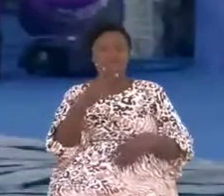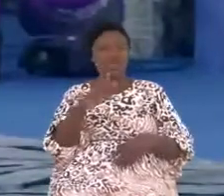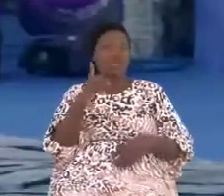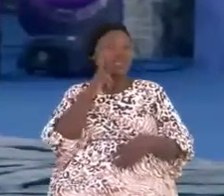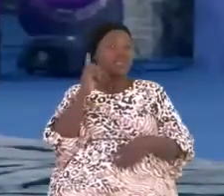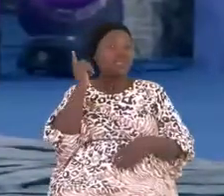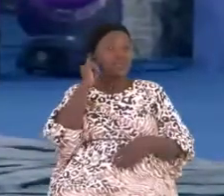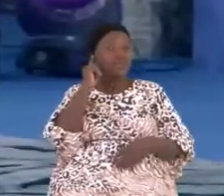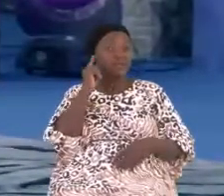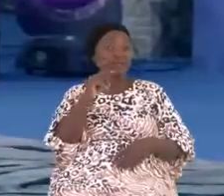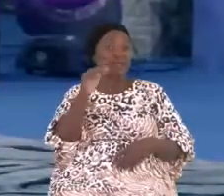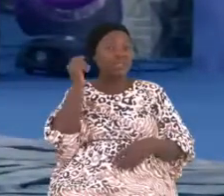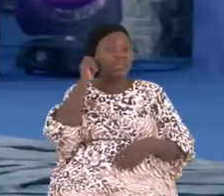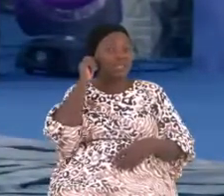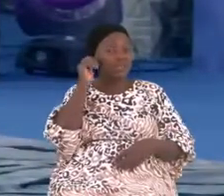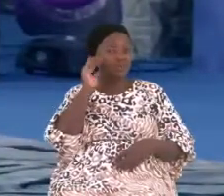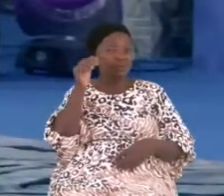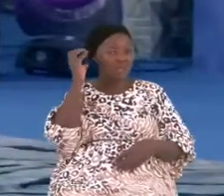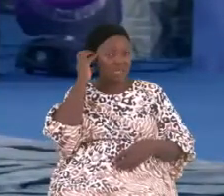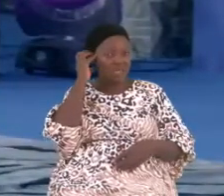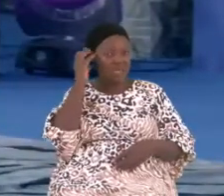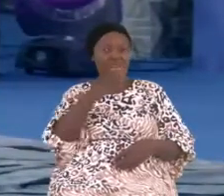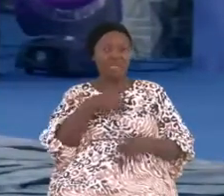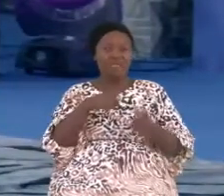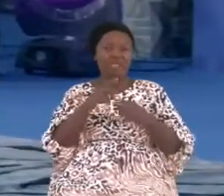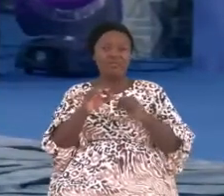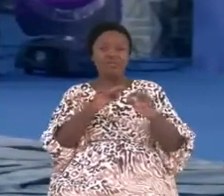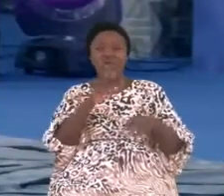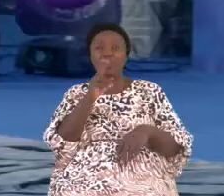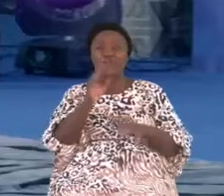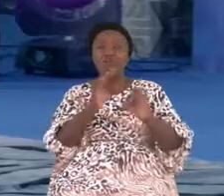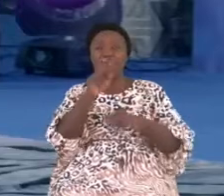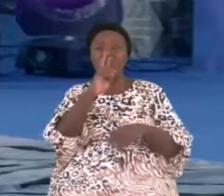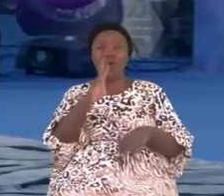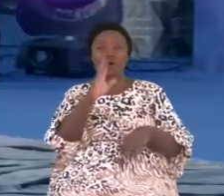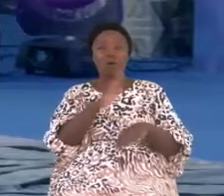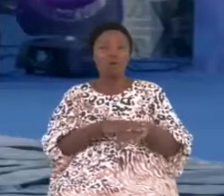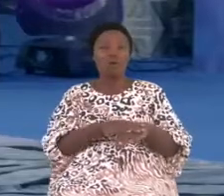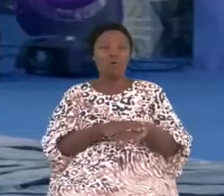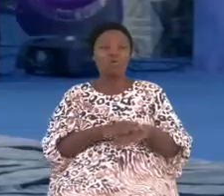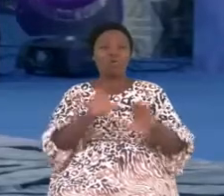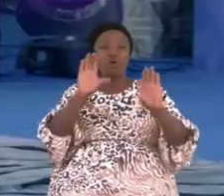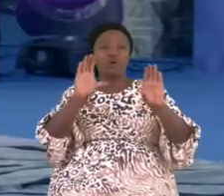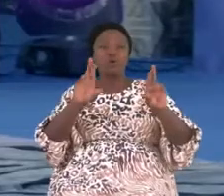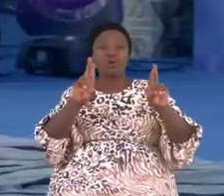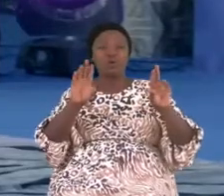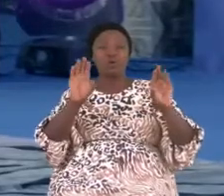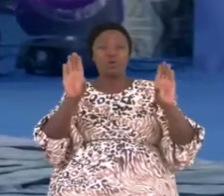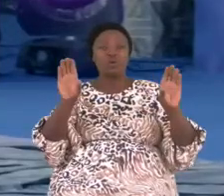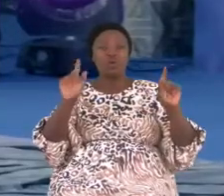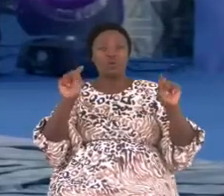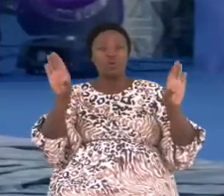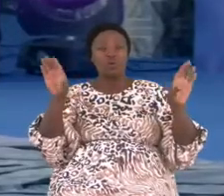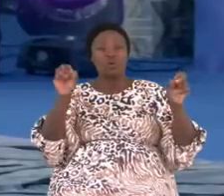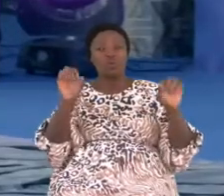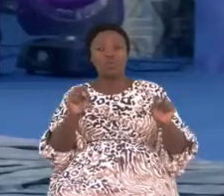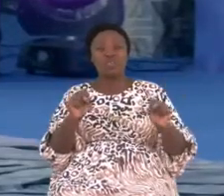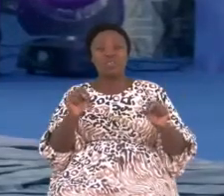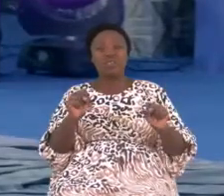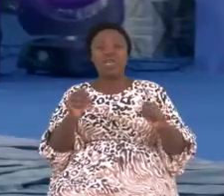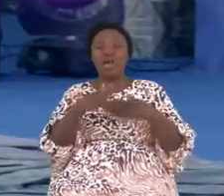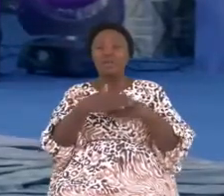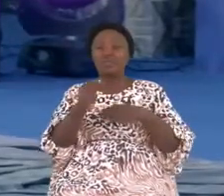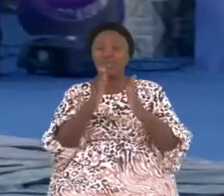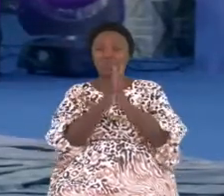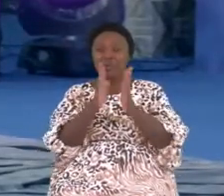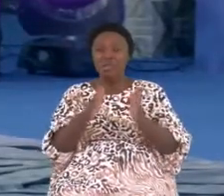hear. And if you're on crutches, after the prayer, throw the crutches aside, rise up in the name